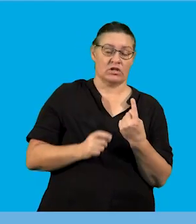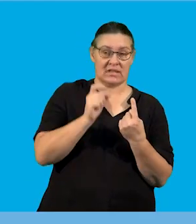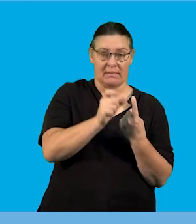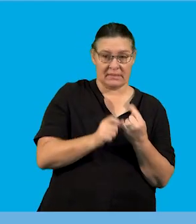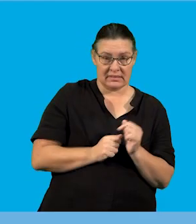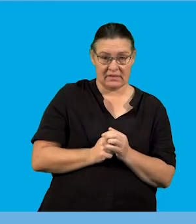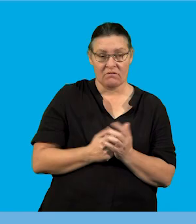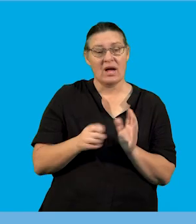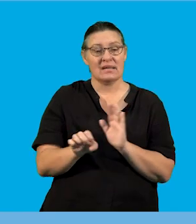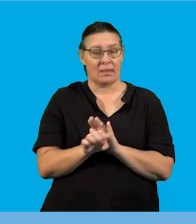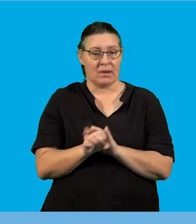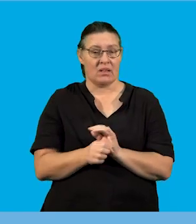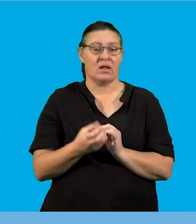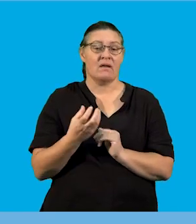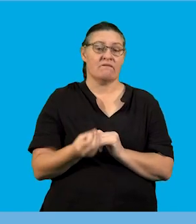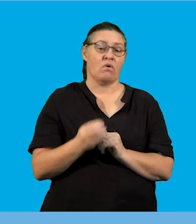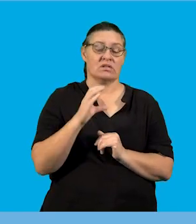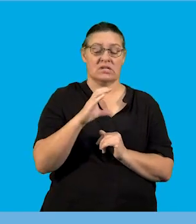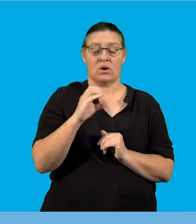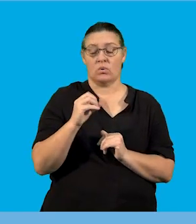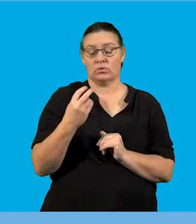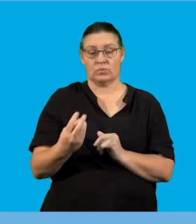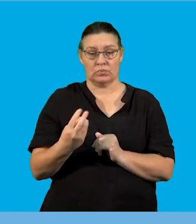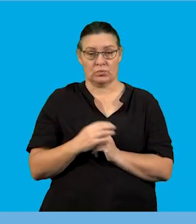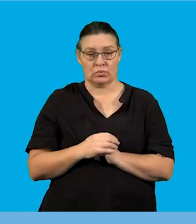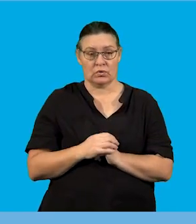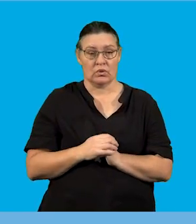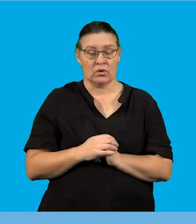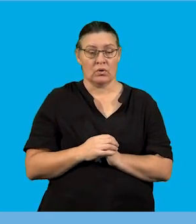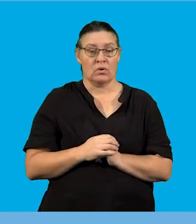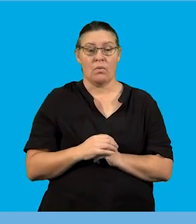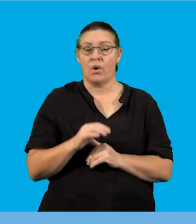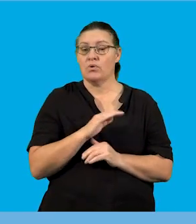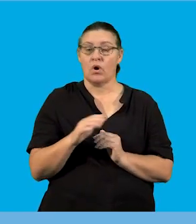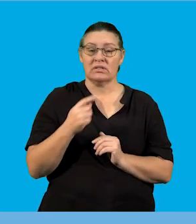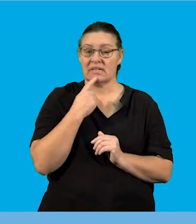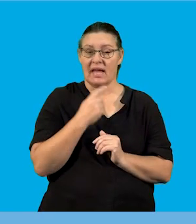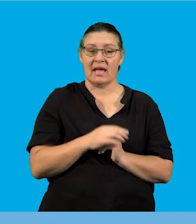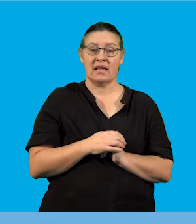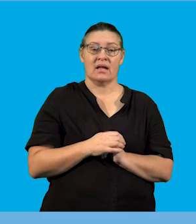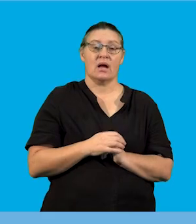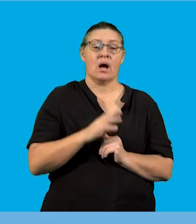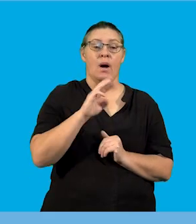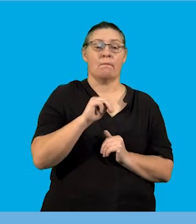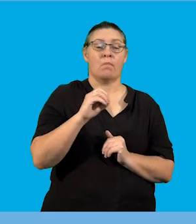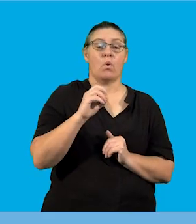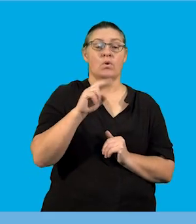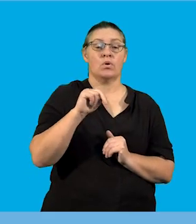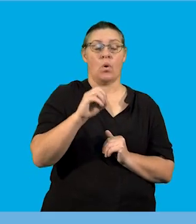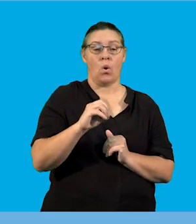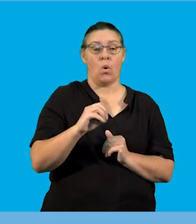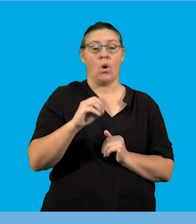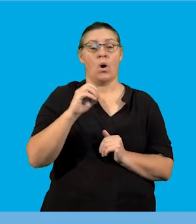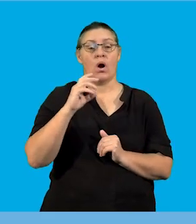first element. For instance, we have an example here, CO2. we are not going to say this is a